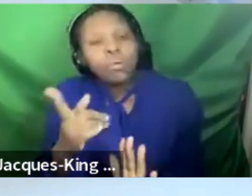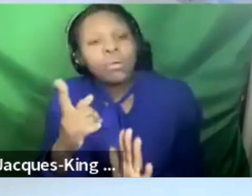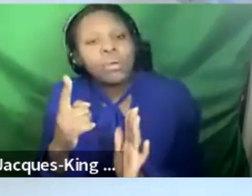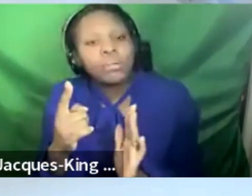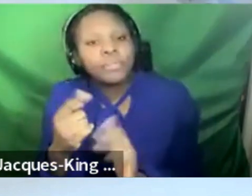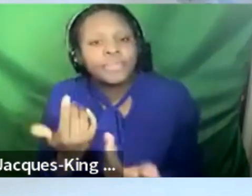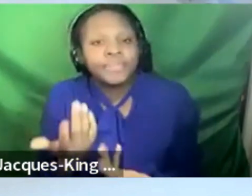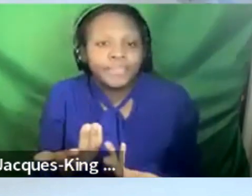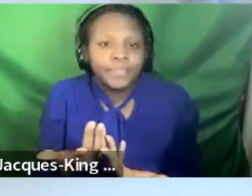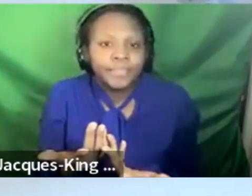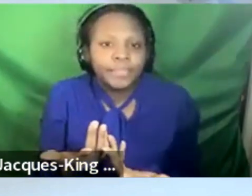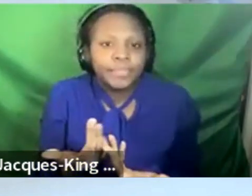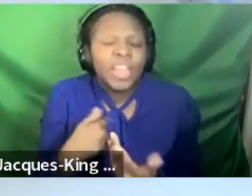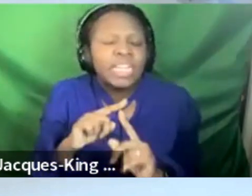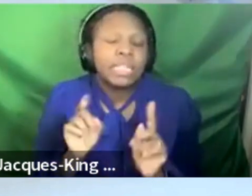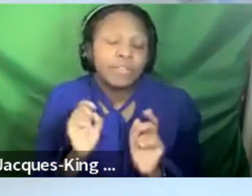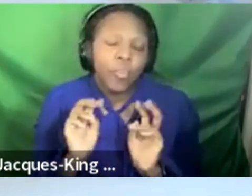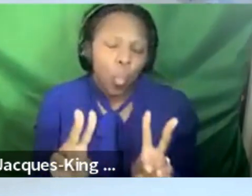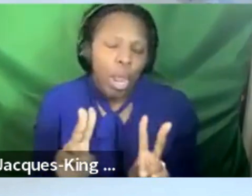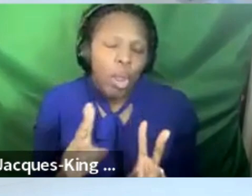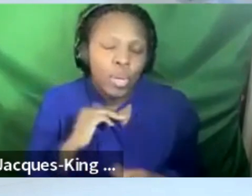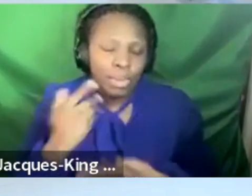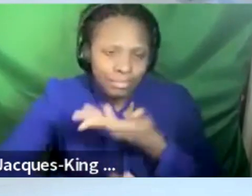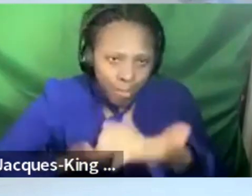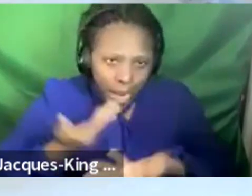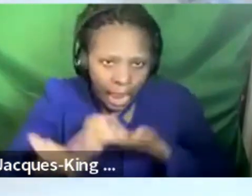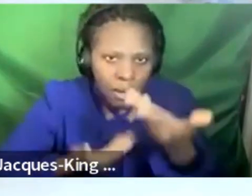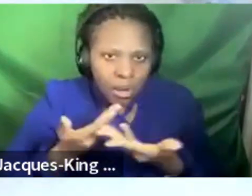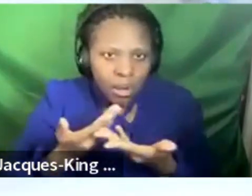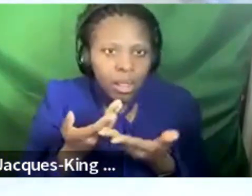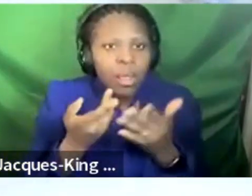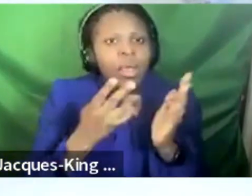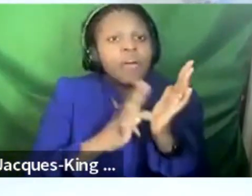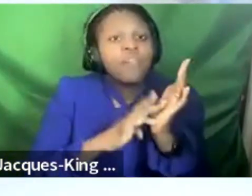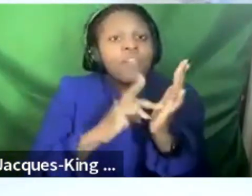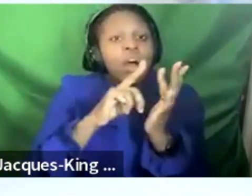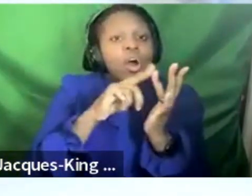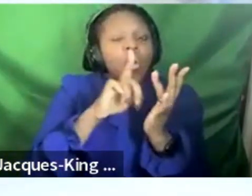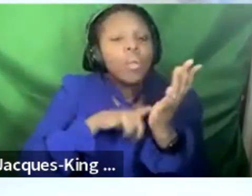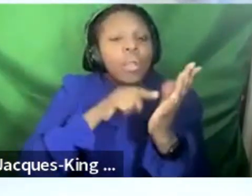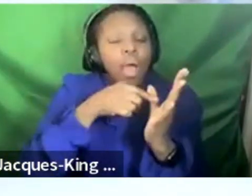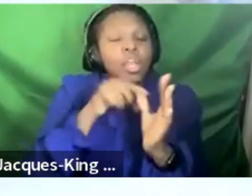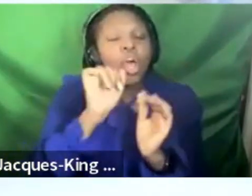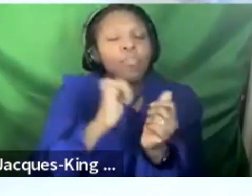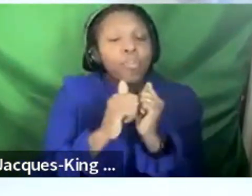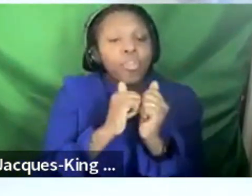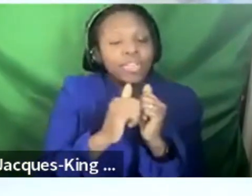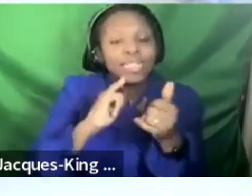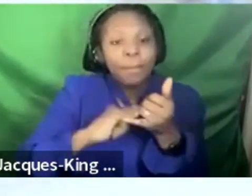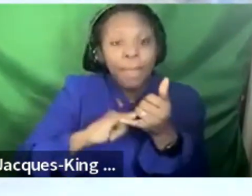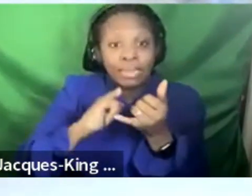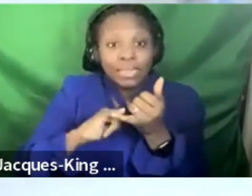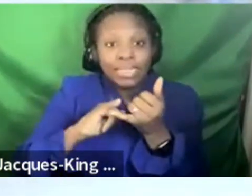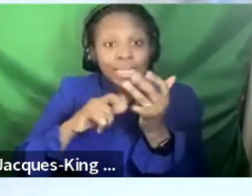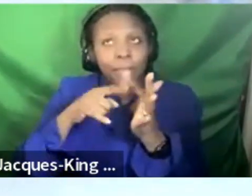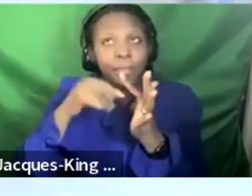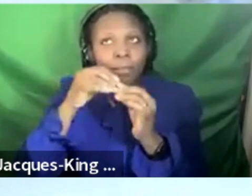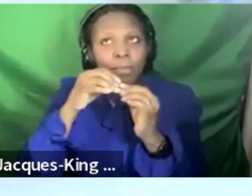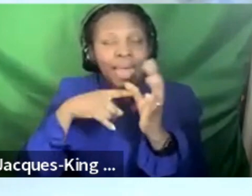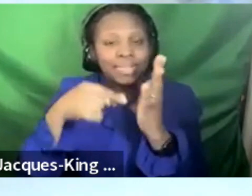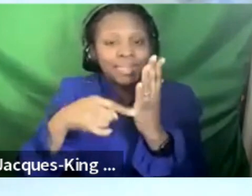I understand why you said that. But Olivia's brother, I'll put it a different way. So Viola and her